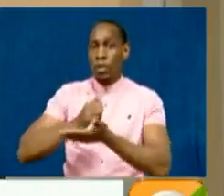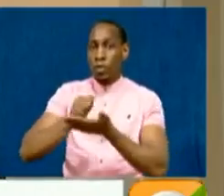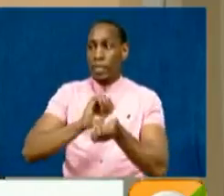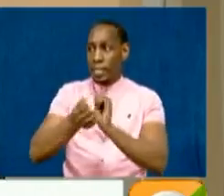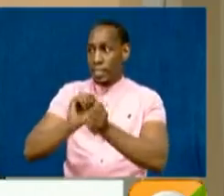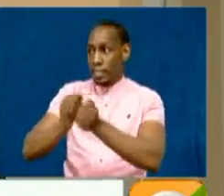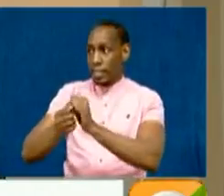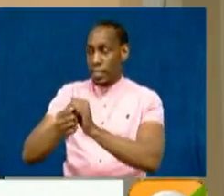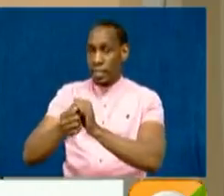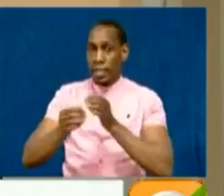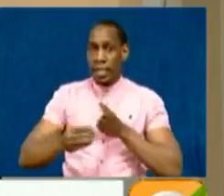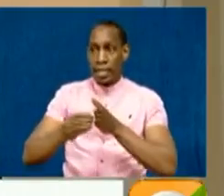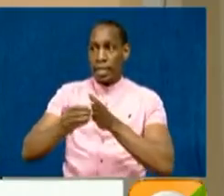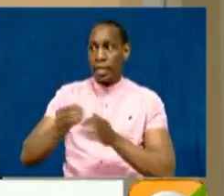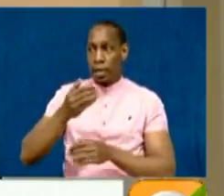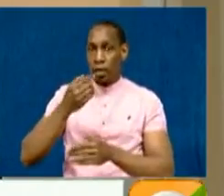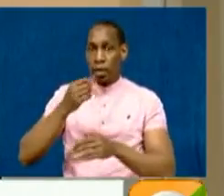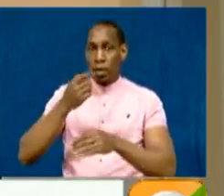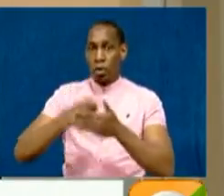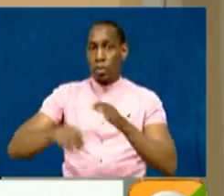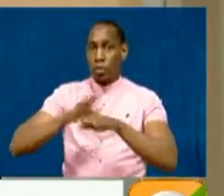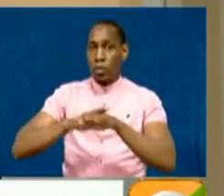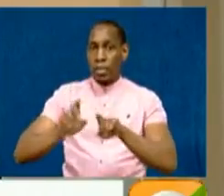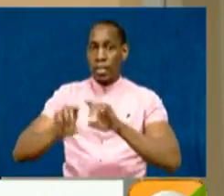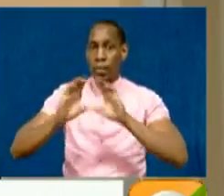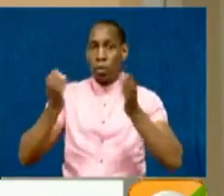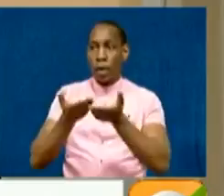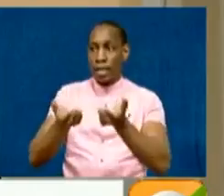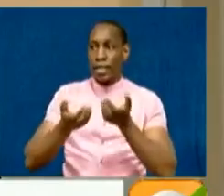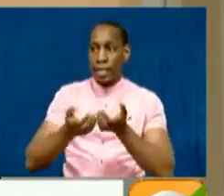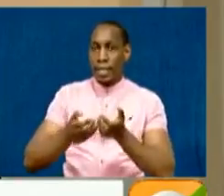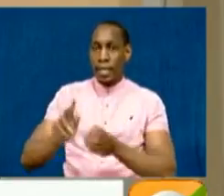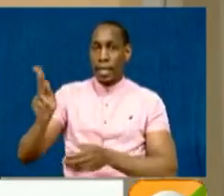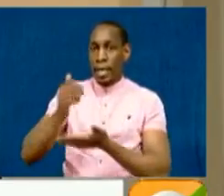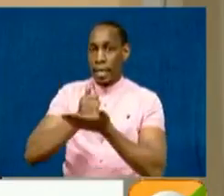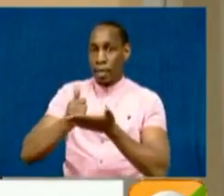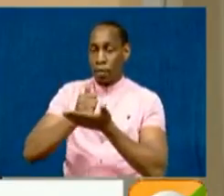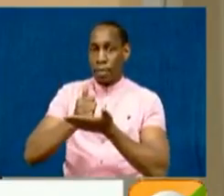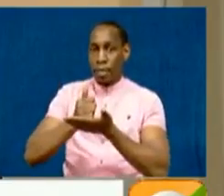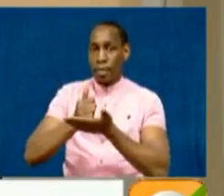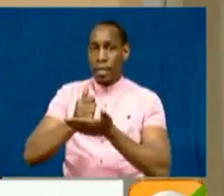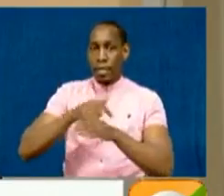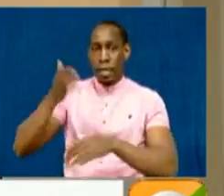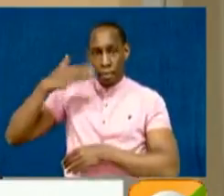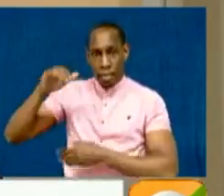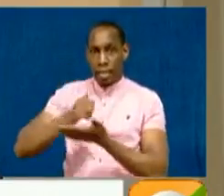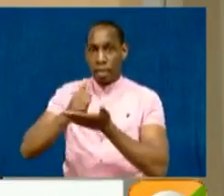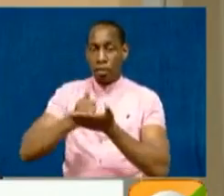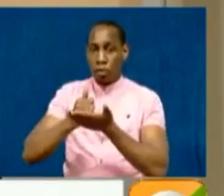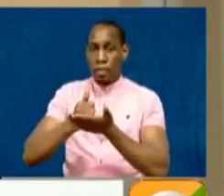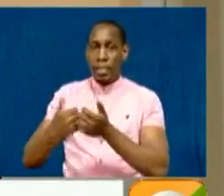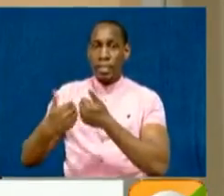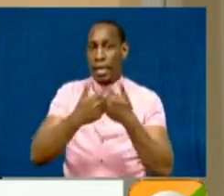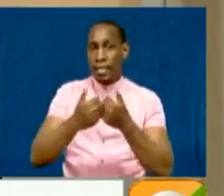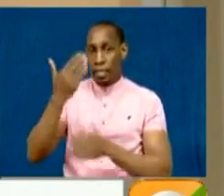coffee reforms resulting to better prices and a higher global demand for the Kenyan coffee as the Brazil coffee output